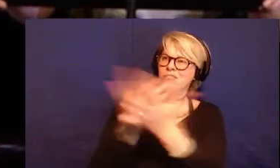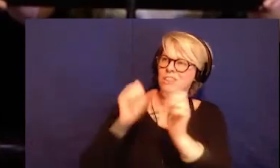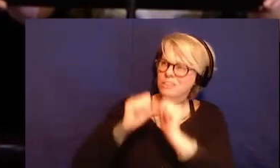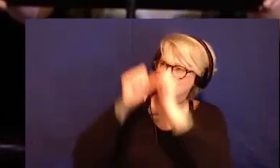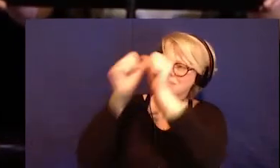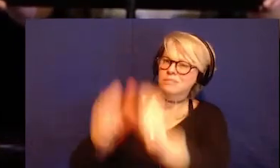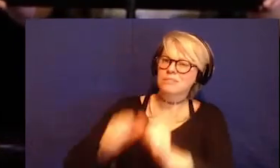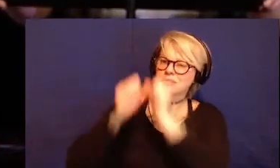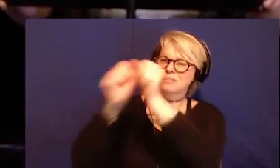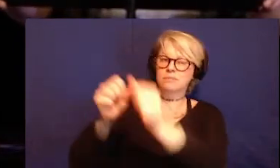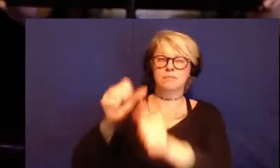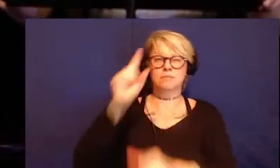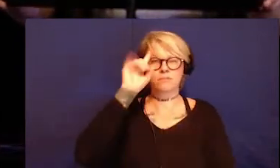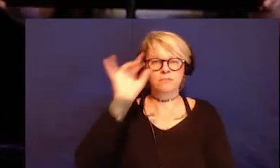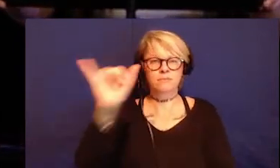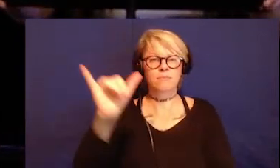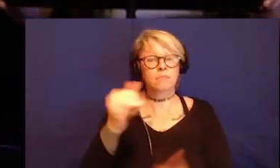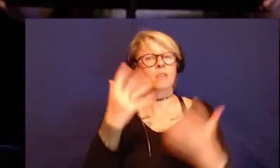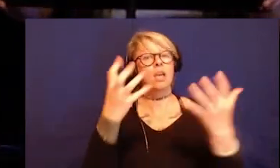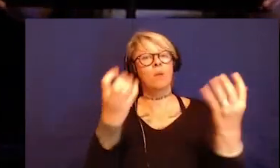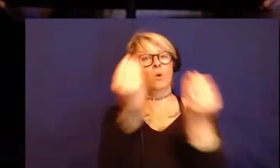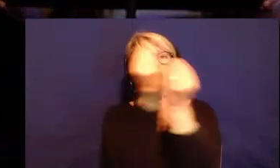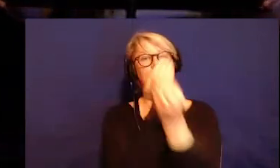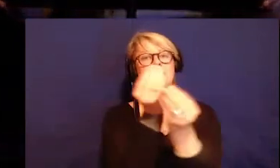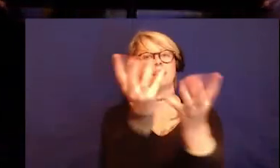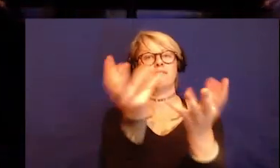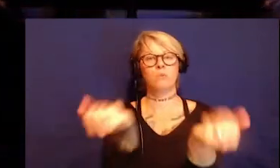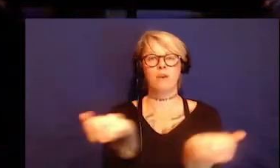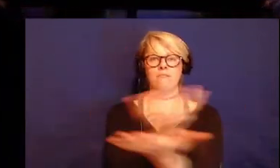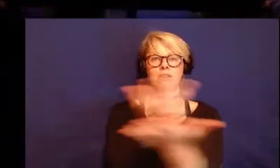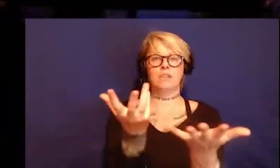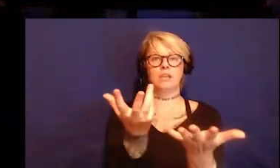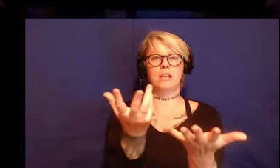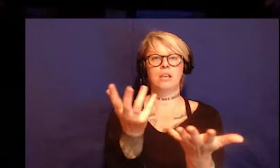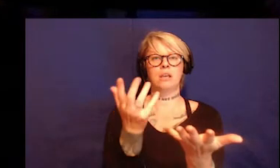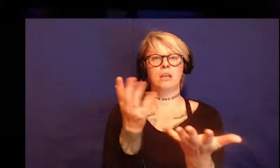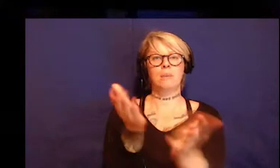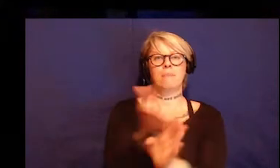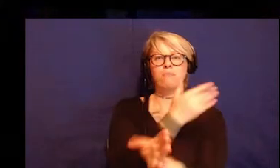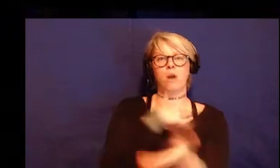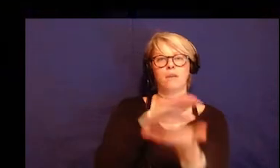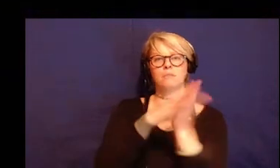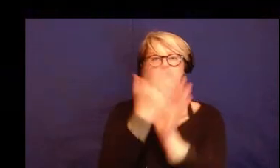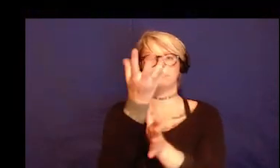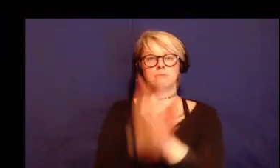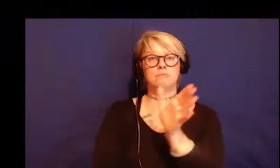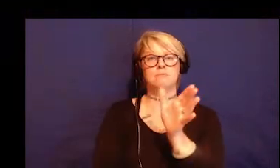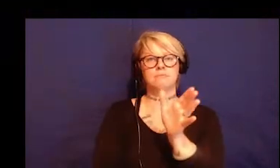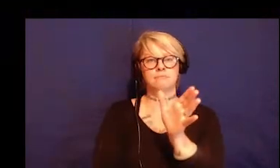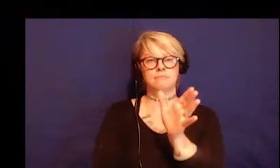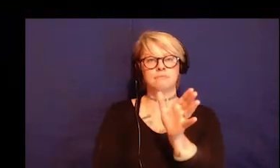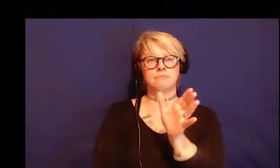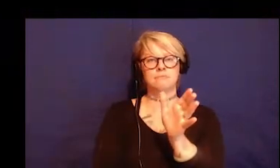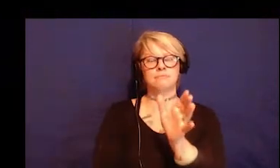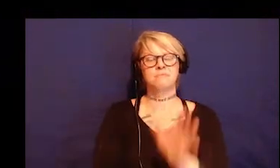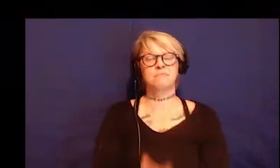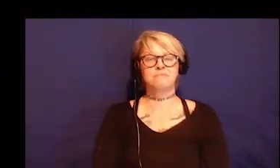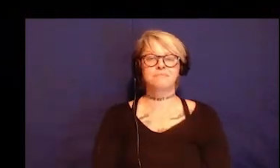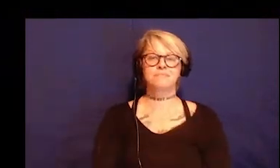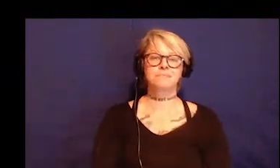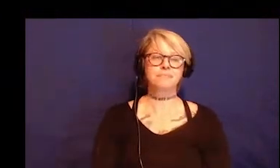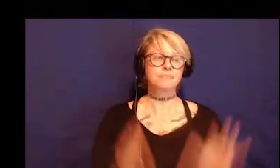I want to give you everything before I become nothing. I thought there was redemption in the